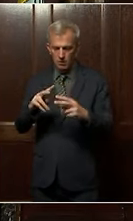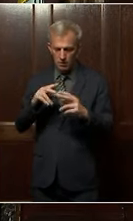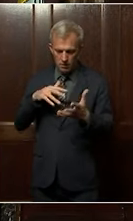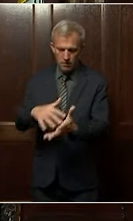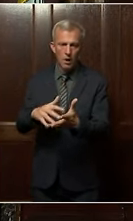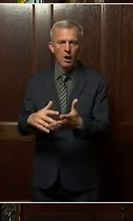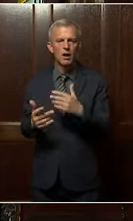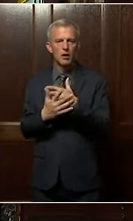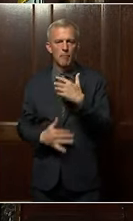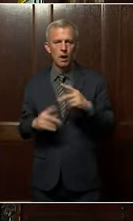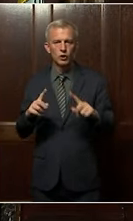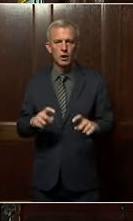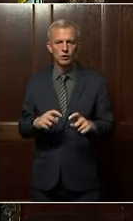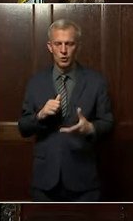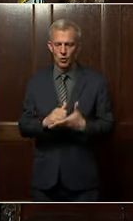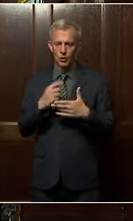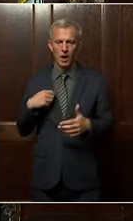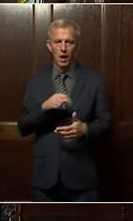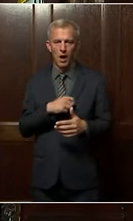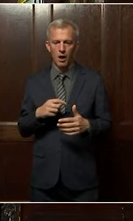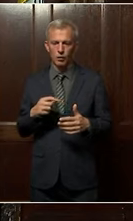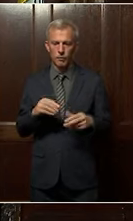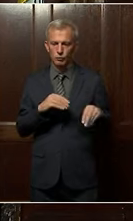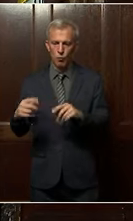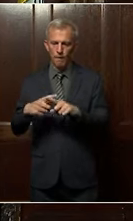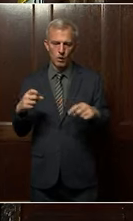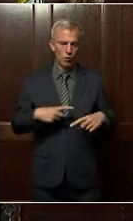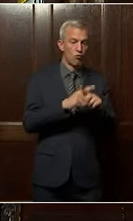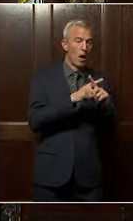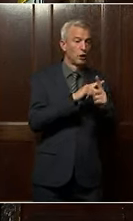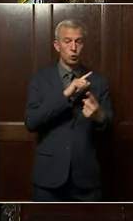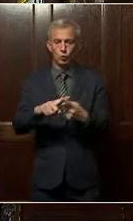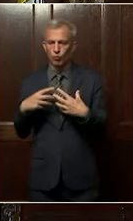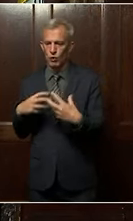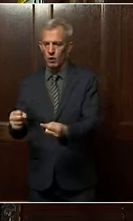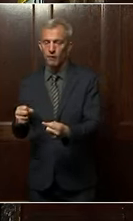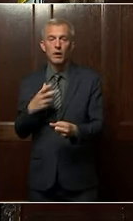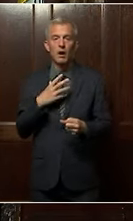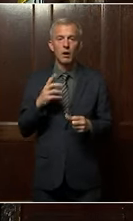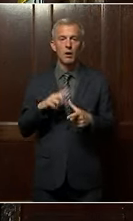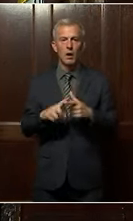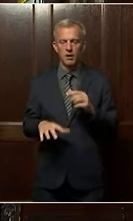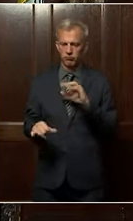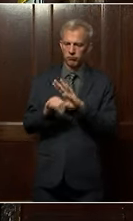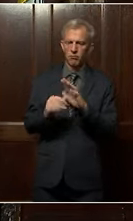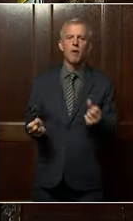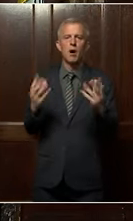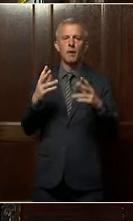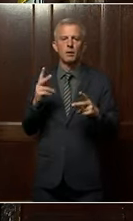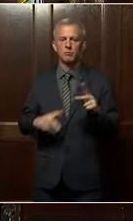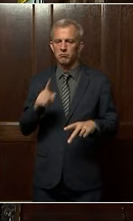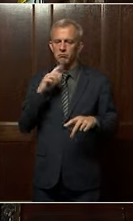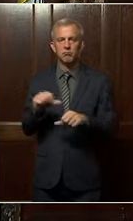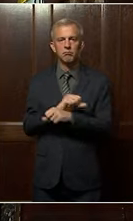tests that will help us move from crisis to recovery and to see how many people, in fact, are infected or have been infected with this novel